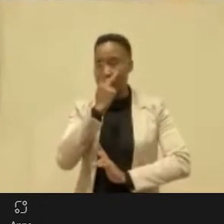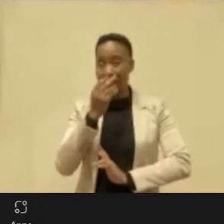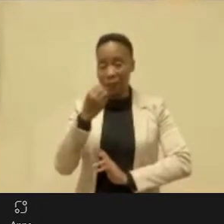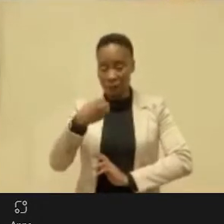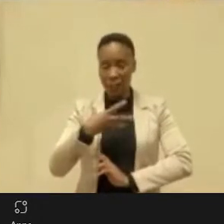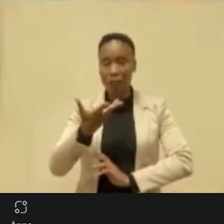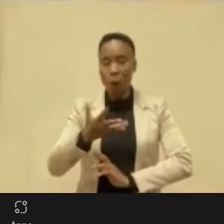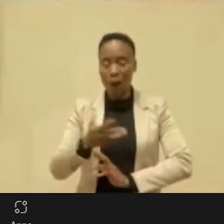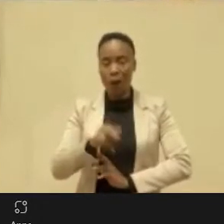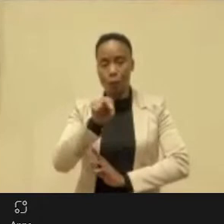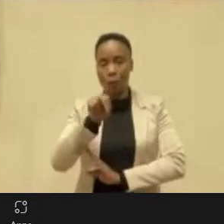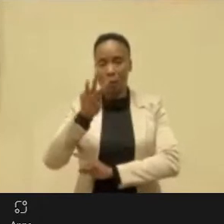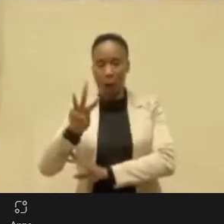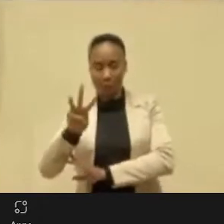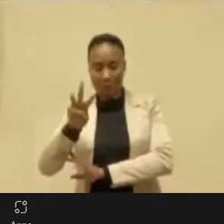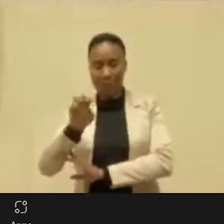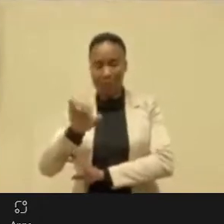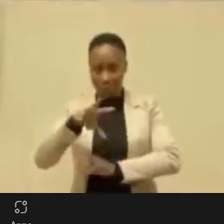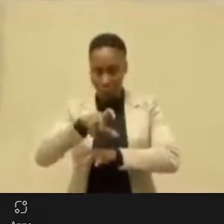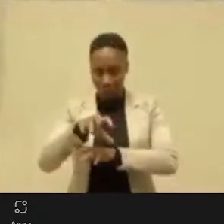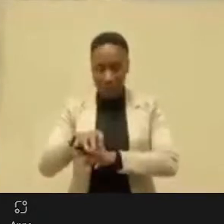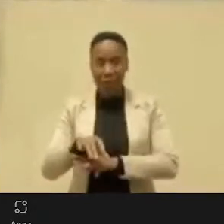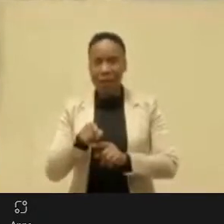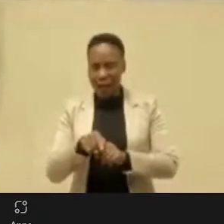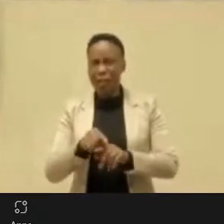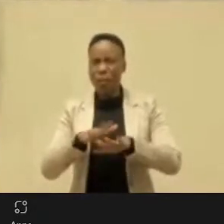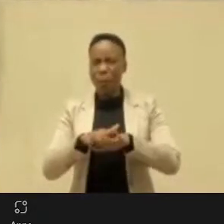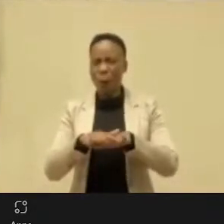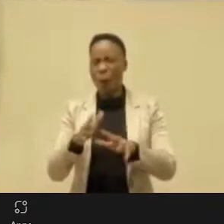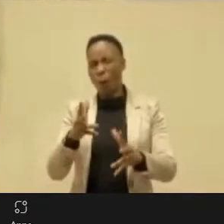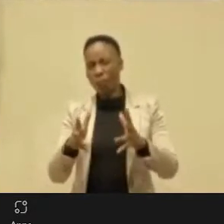northwest and it was more or less